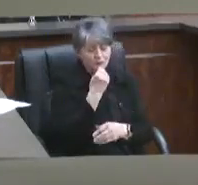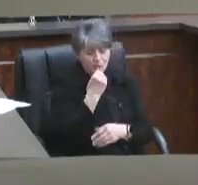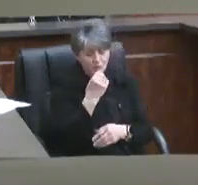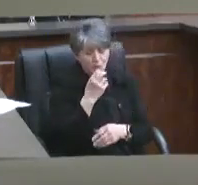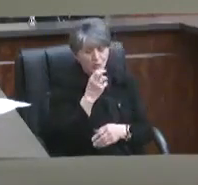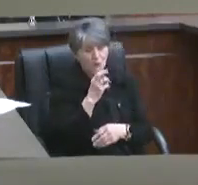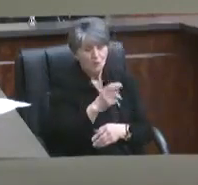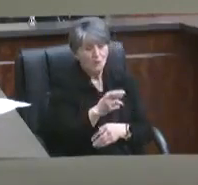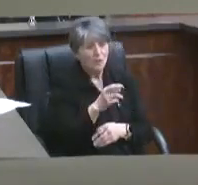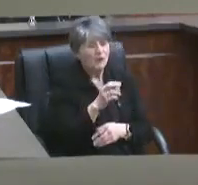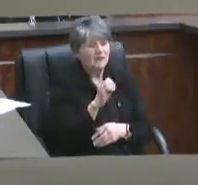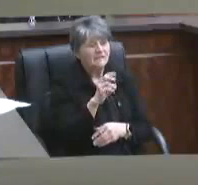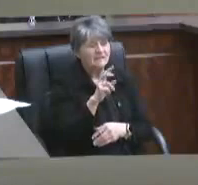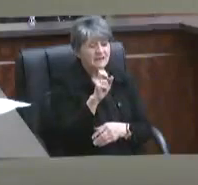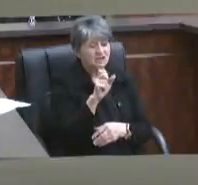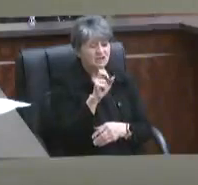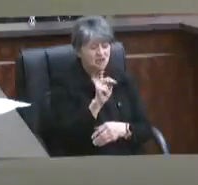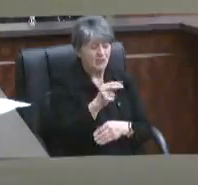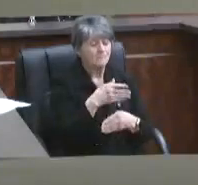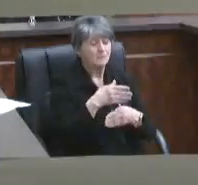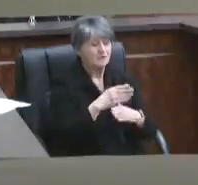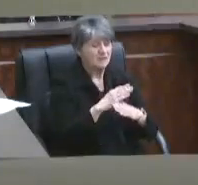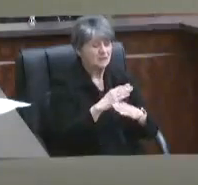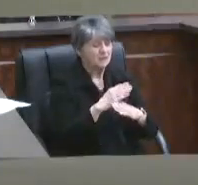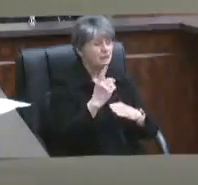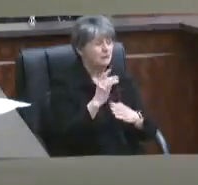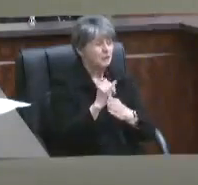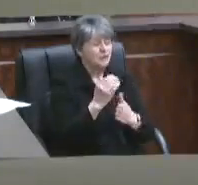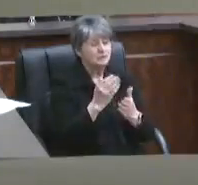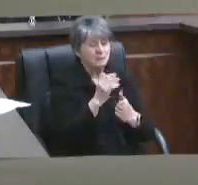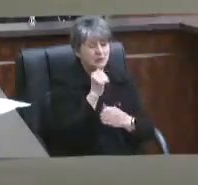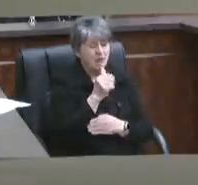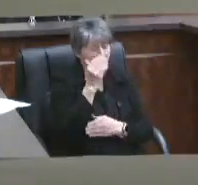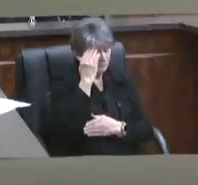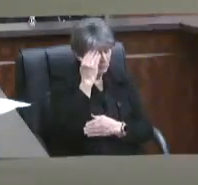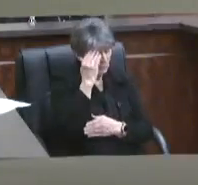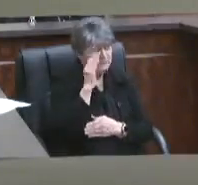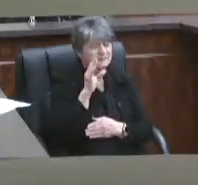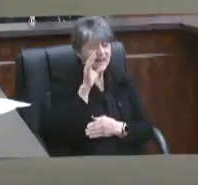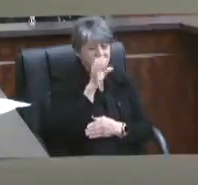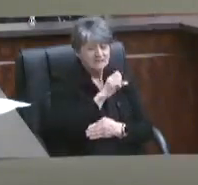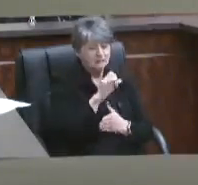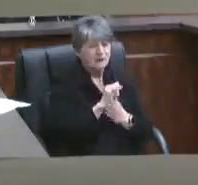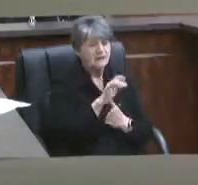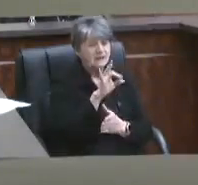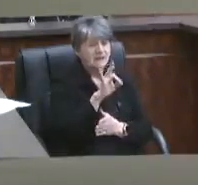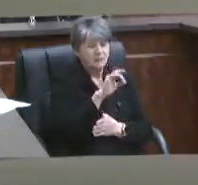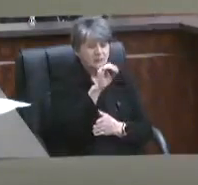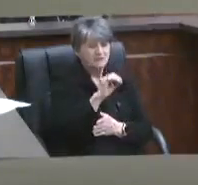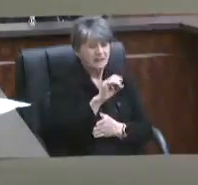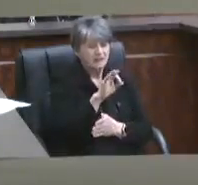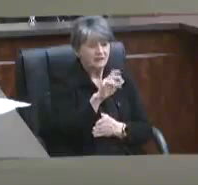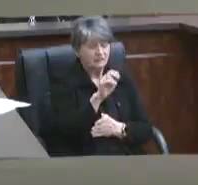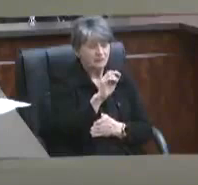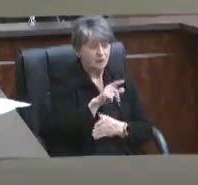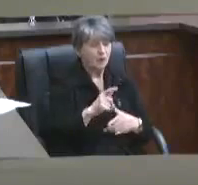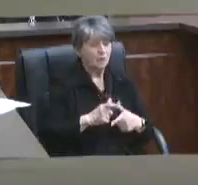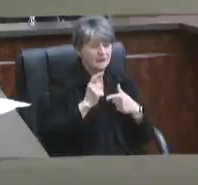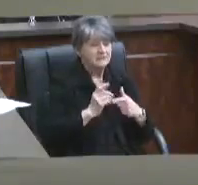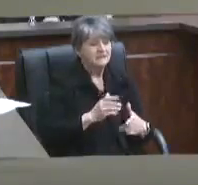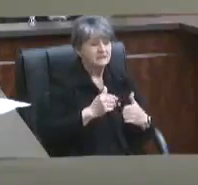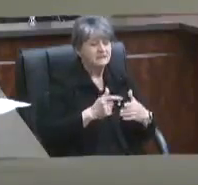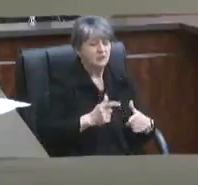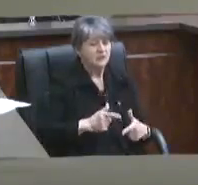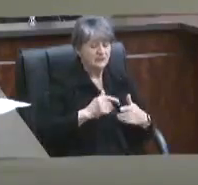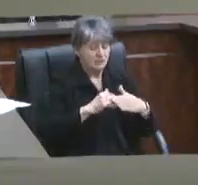eviction prevention. For those maybe not familiar, it's estimated that 8% of Laurel residents are living below the